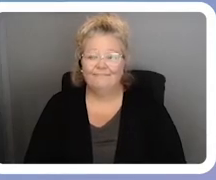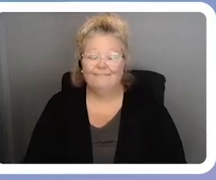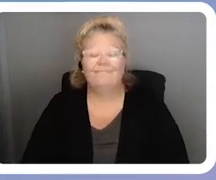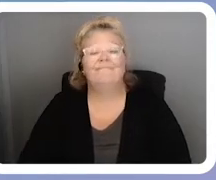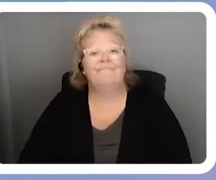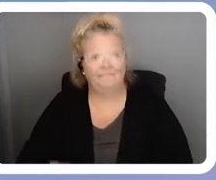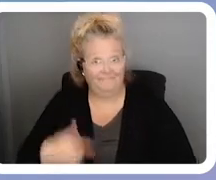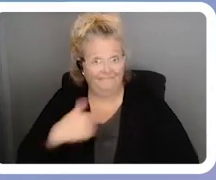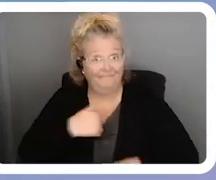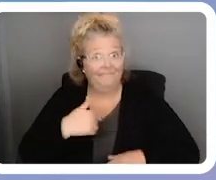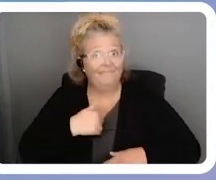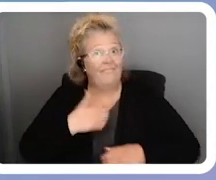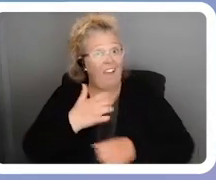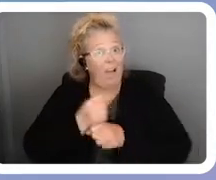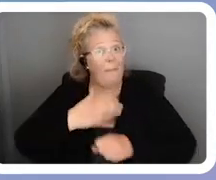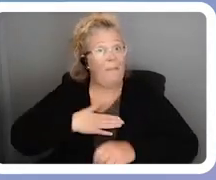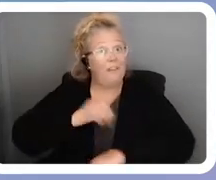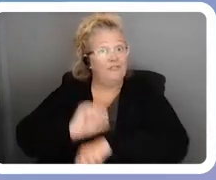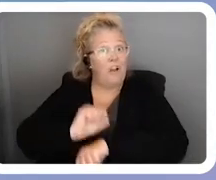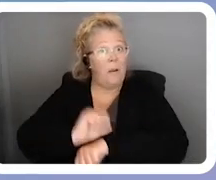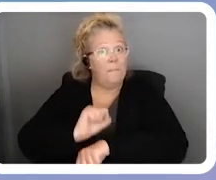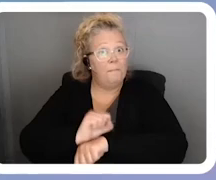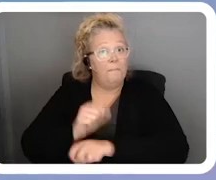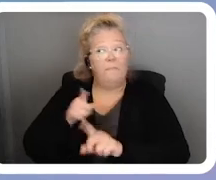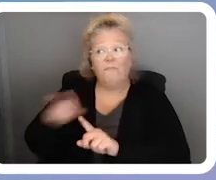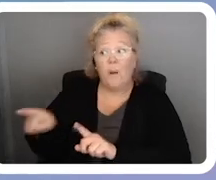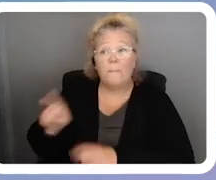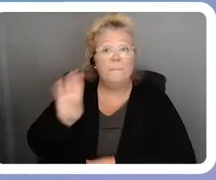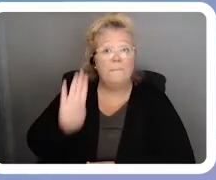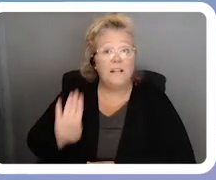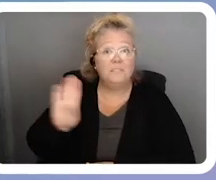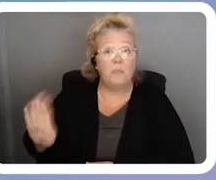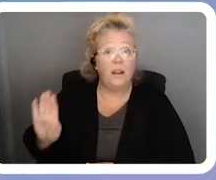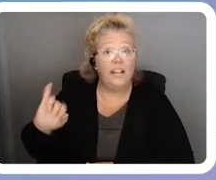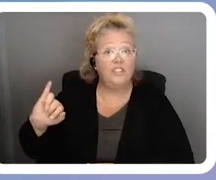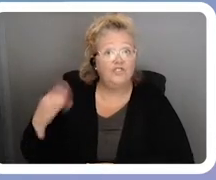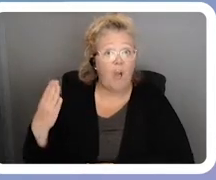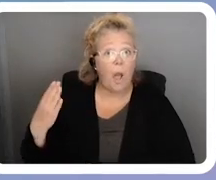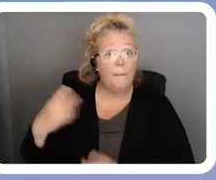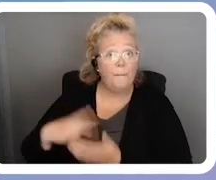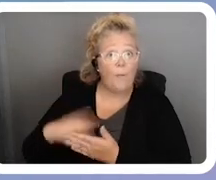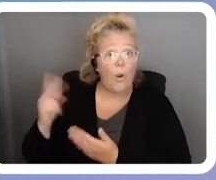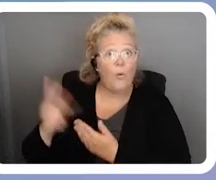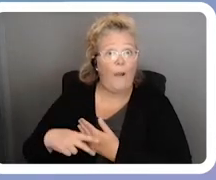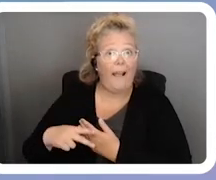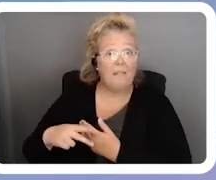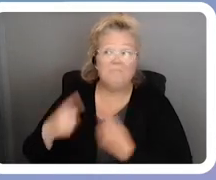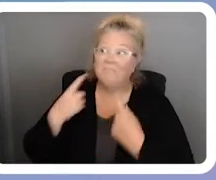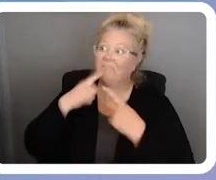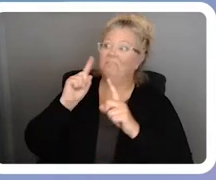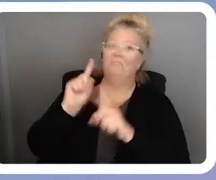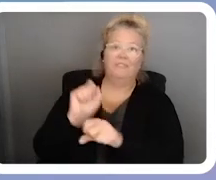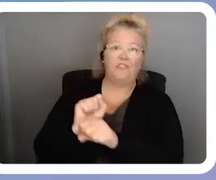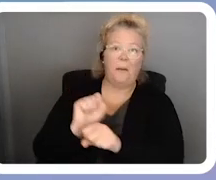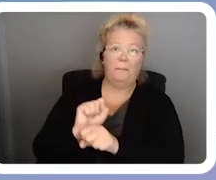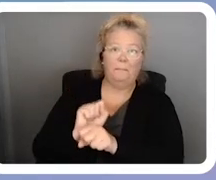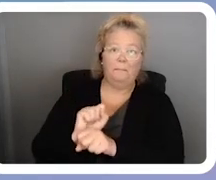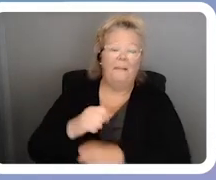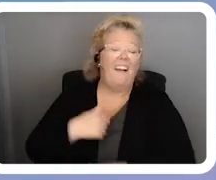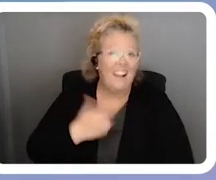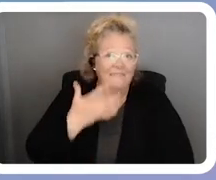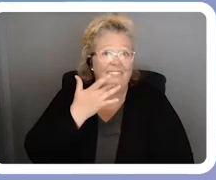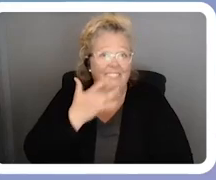I got this job through the Best Buddies Jobs program. I am so extremely